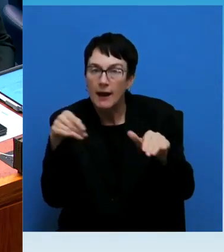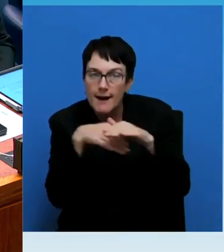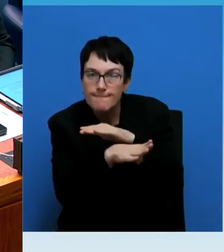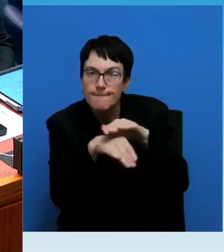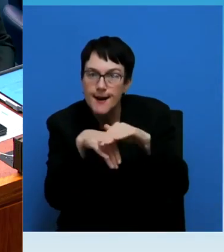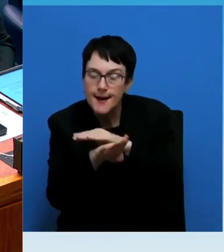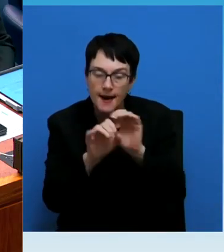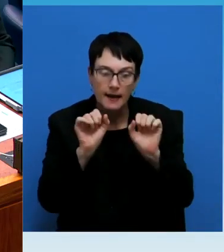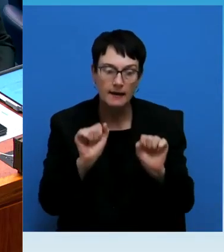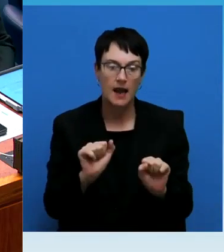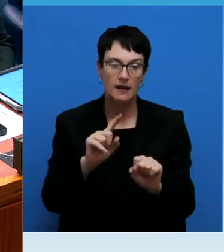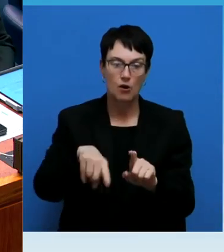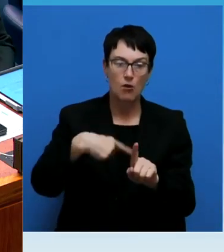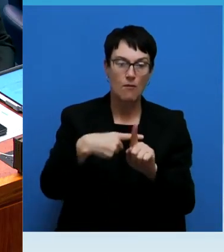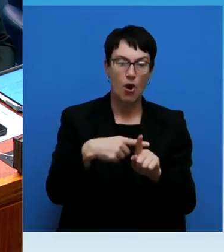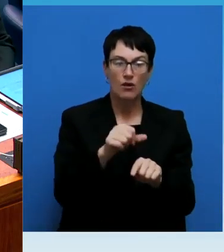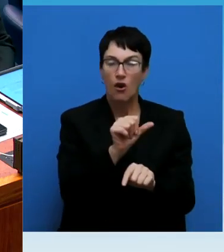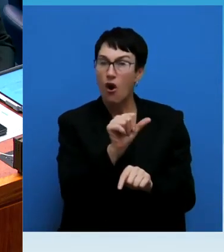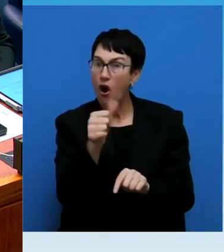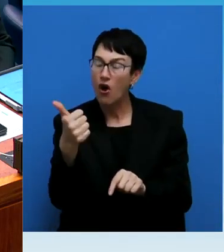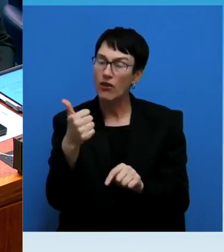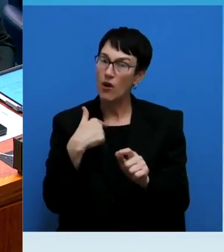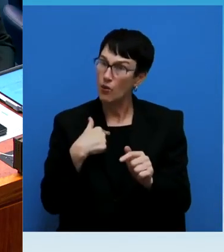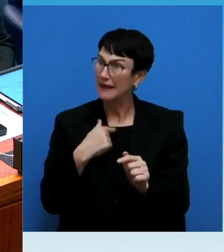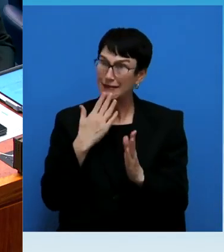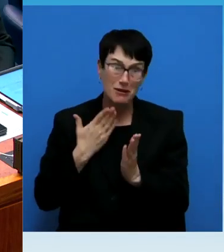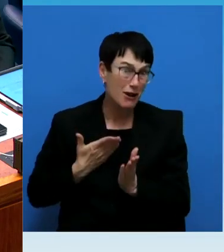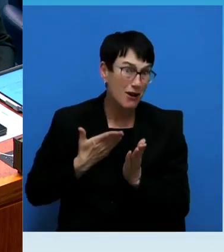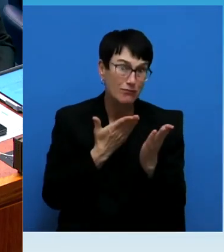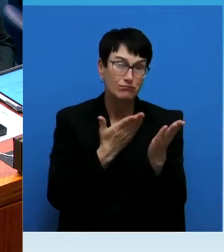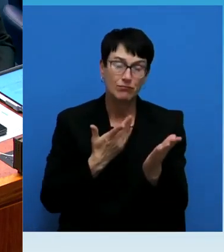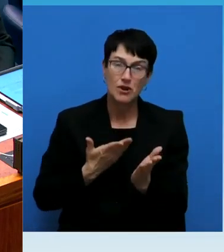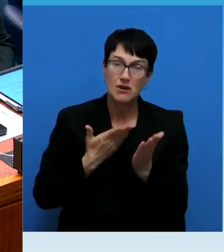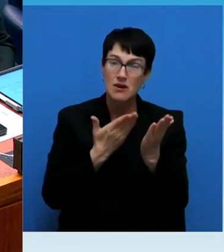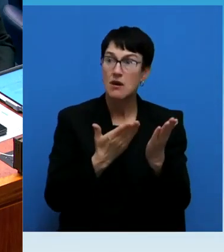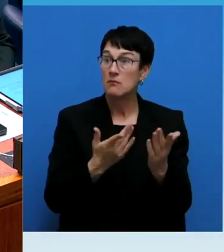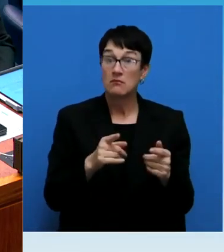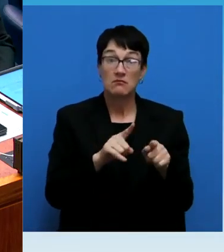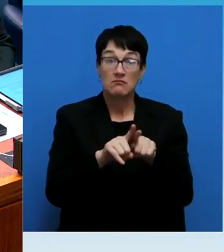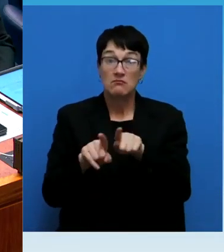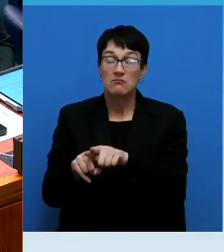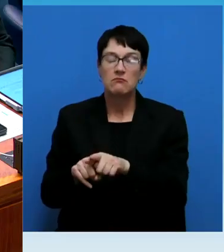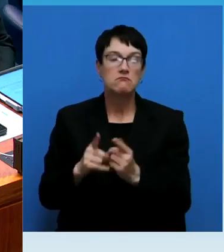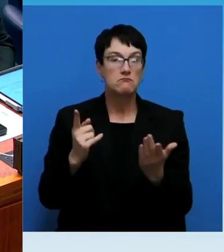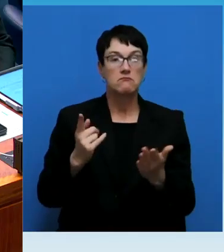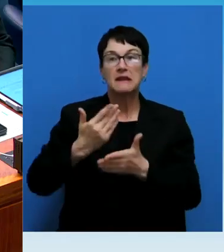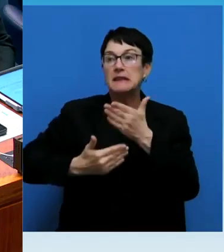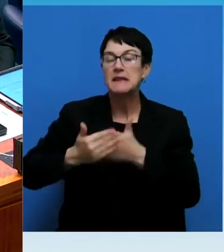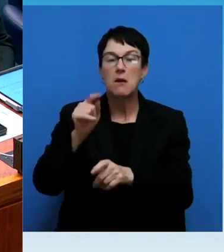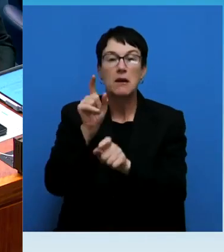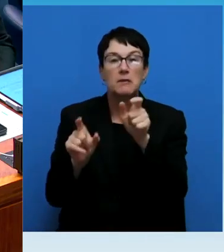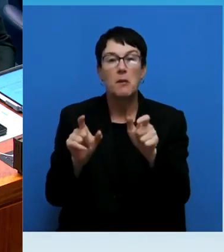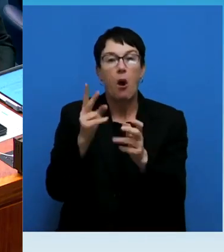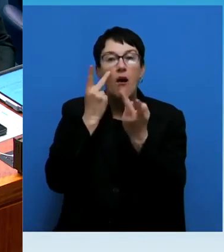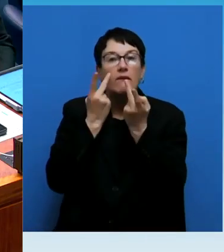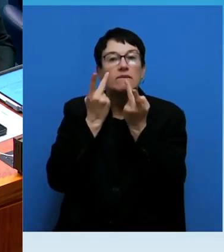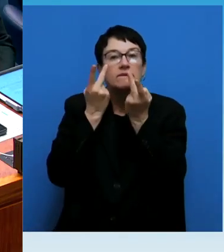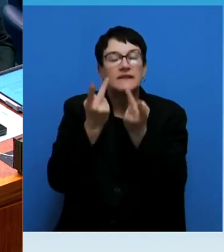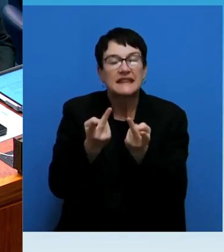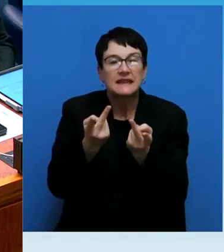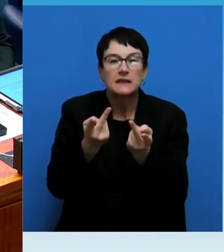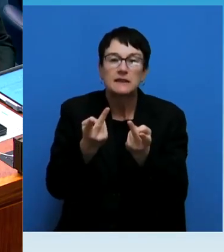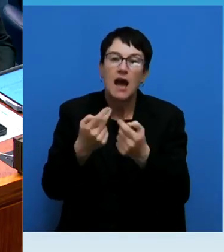services should be provided to disabled visitors to the national park. Glad to know it was adopted. This is